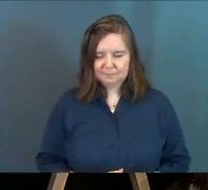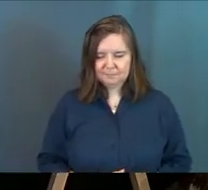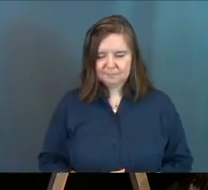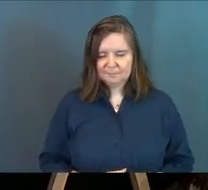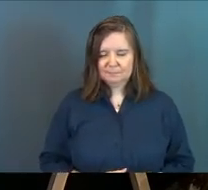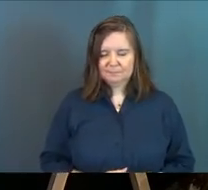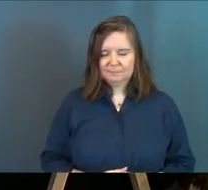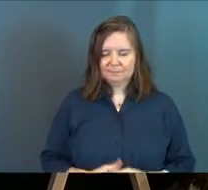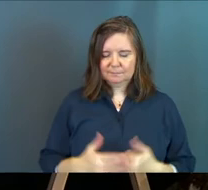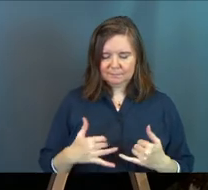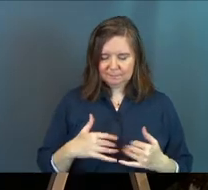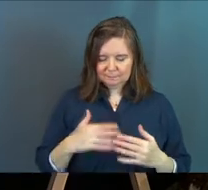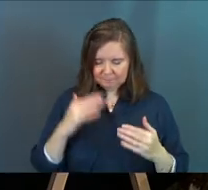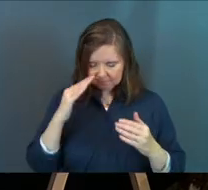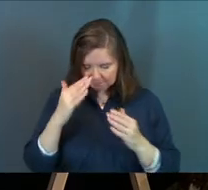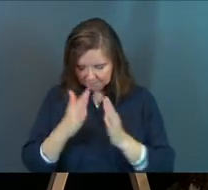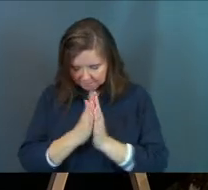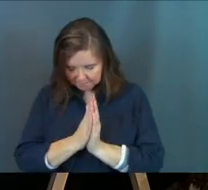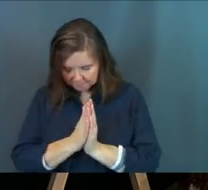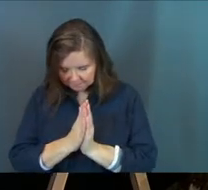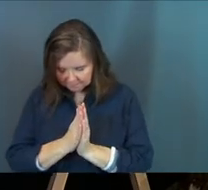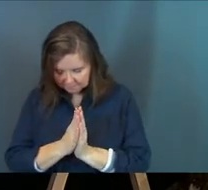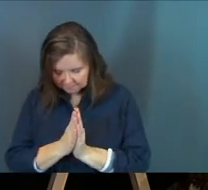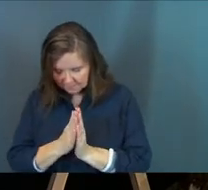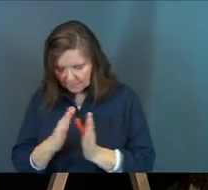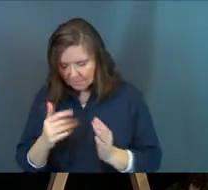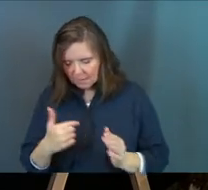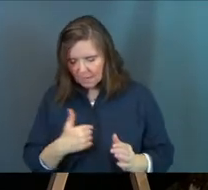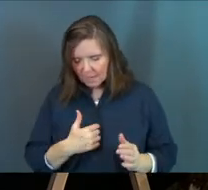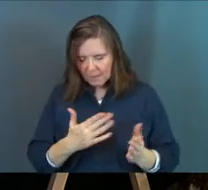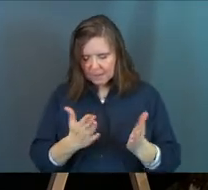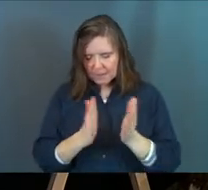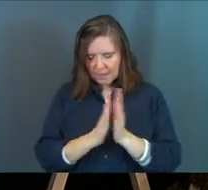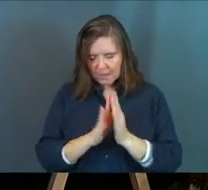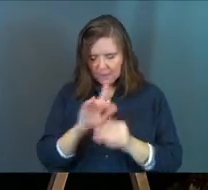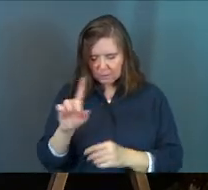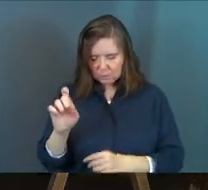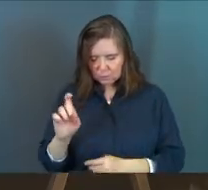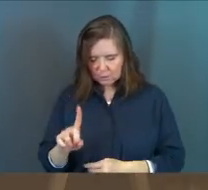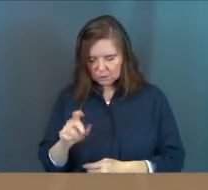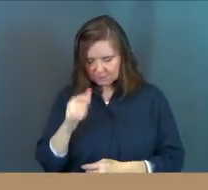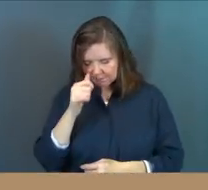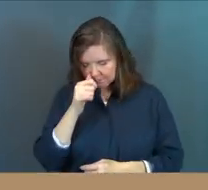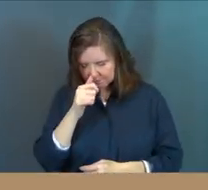We got heads bowed in here and eyes closed, and I'm gonna ask you this question.